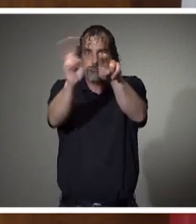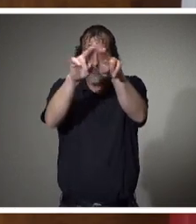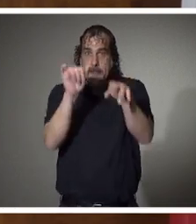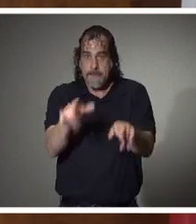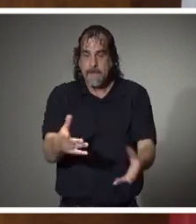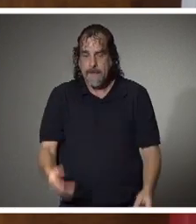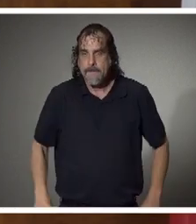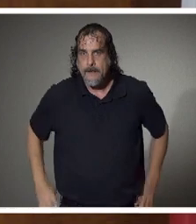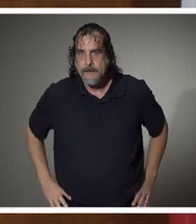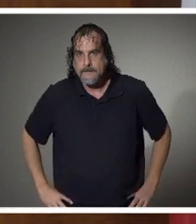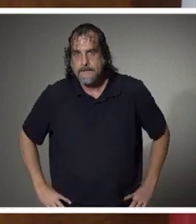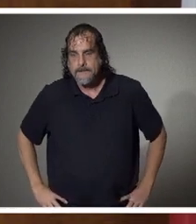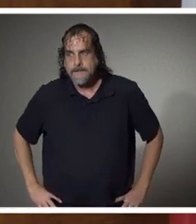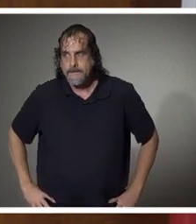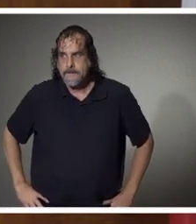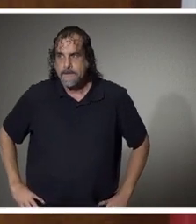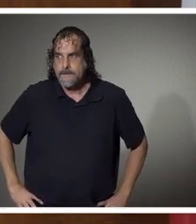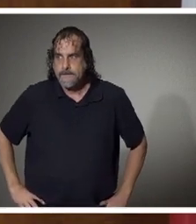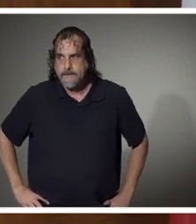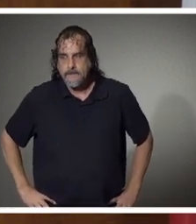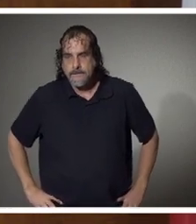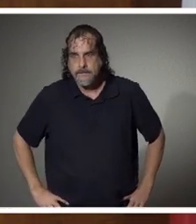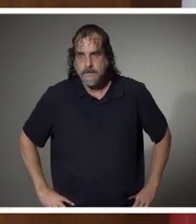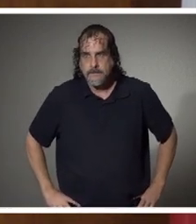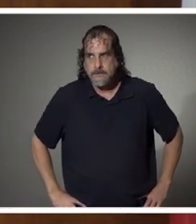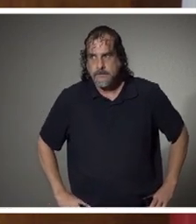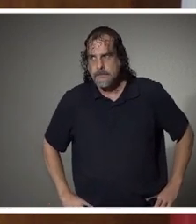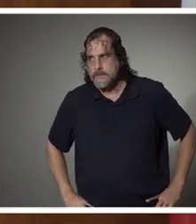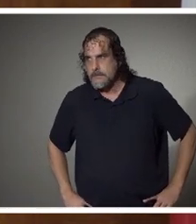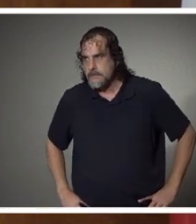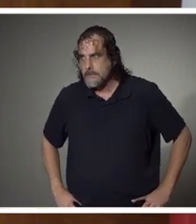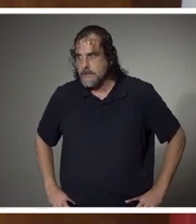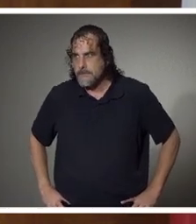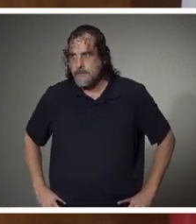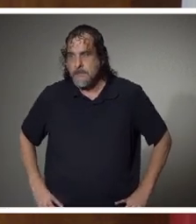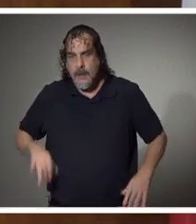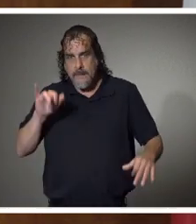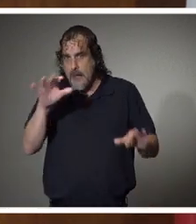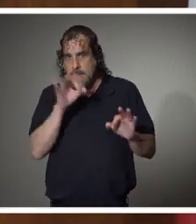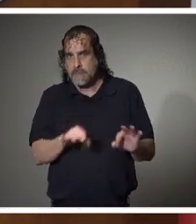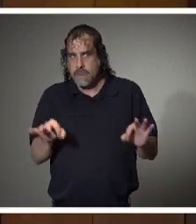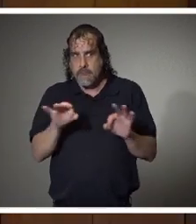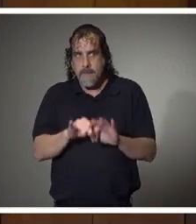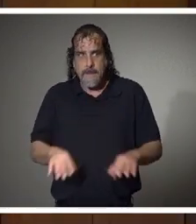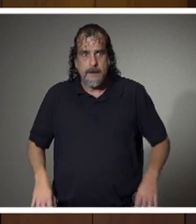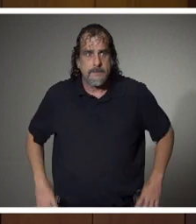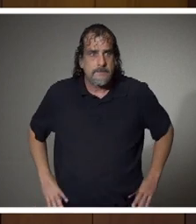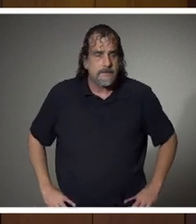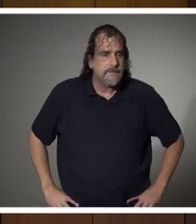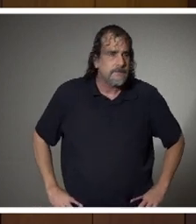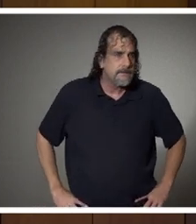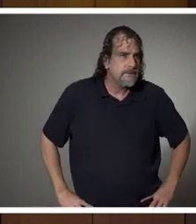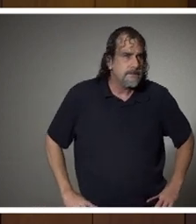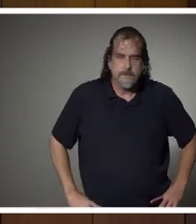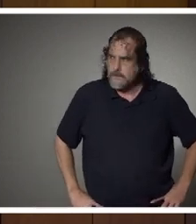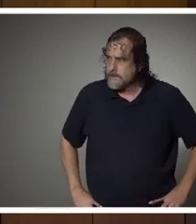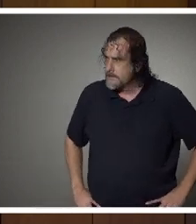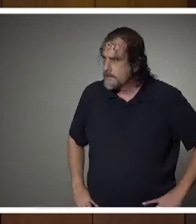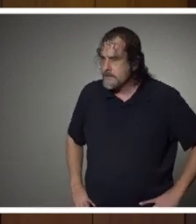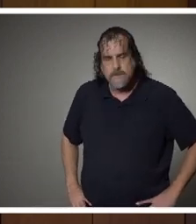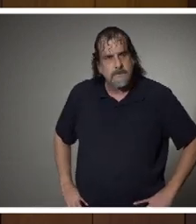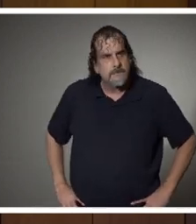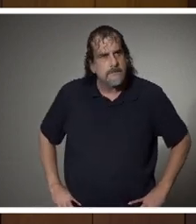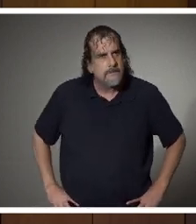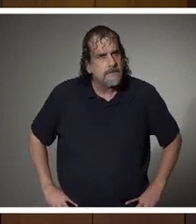it to continue to build our testing capacity, because we think that's important. Renee? Sarah from Y'all Politics has a question.